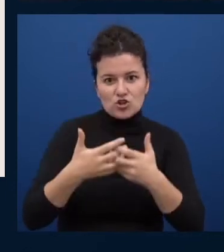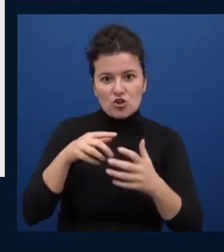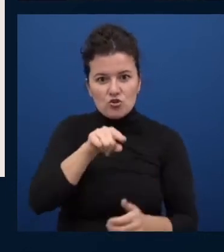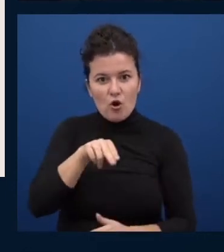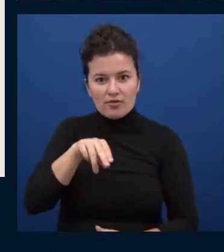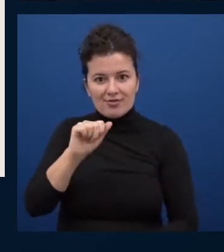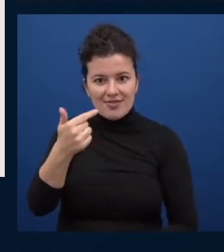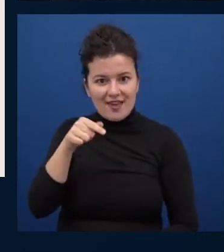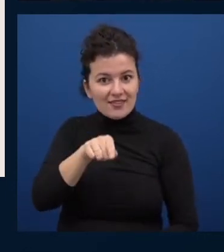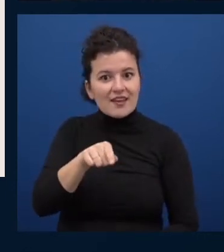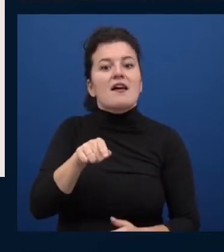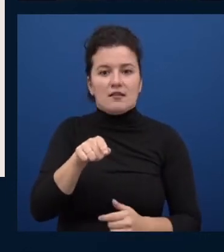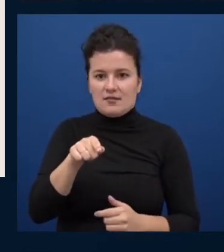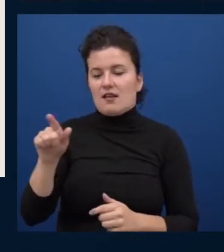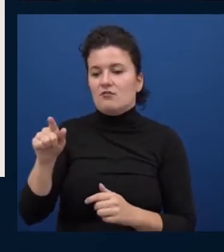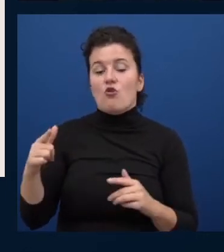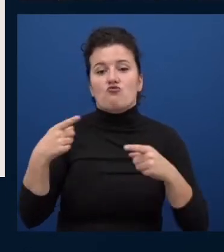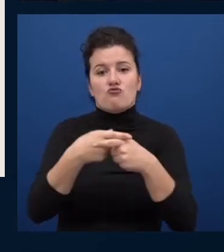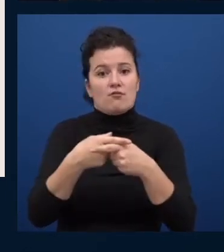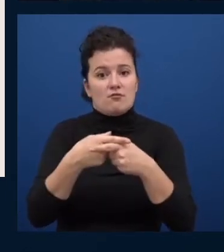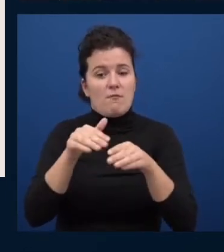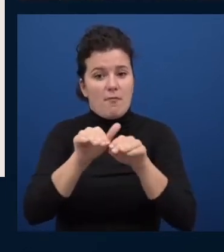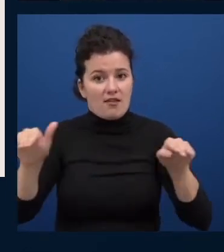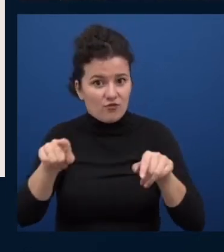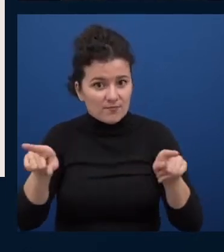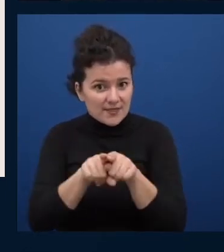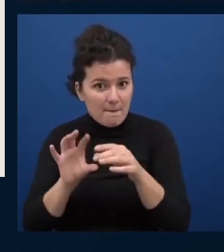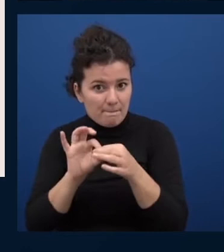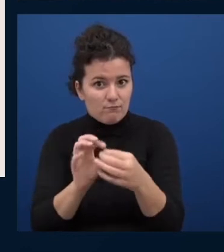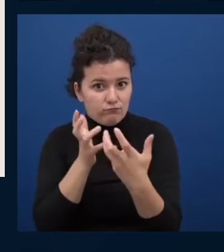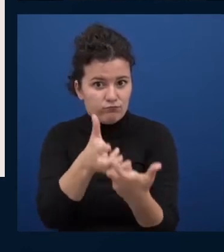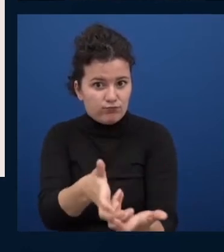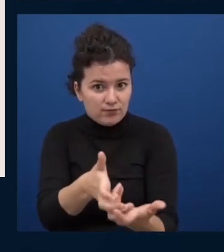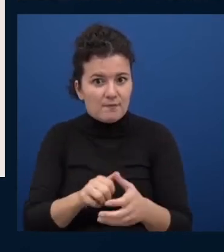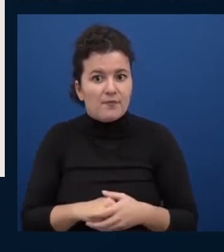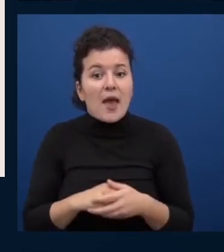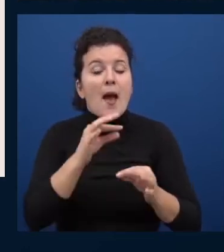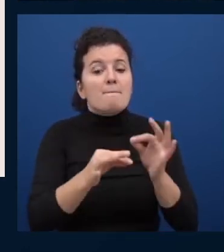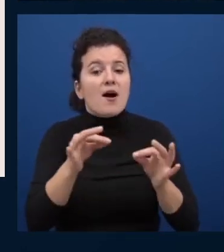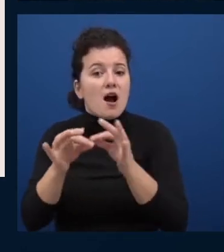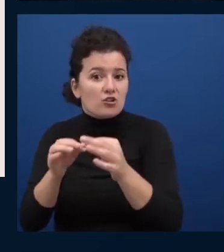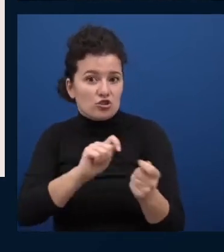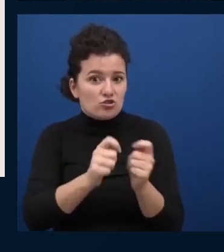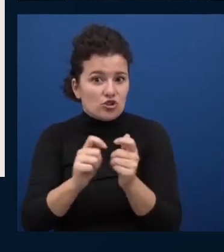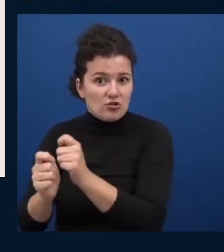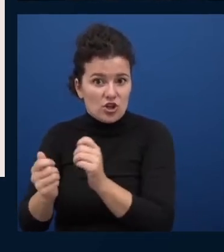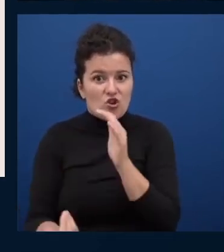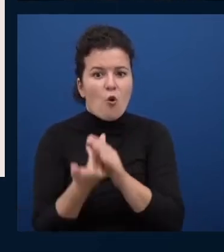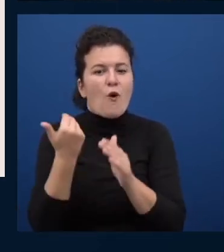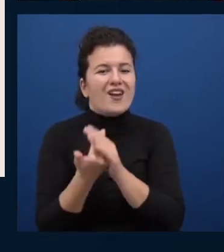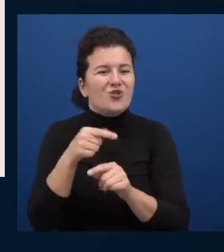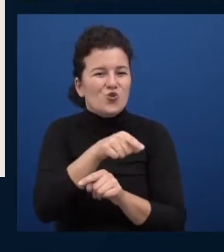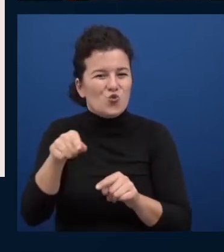support cross-platform. We also need to change packages because in the newest web framework, we need